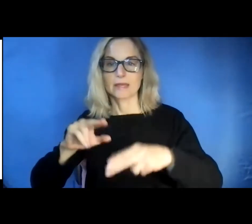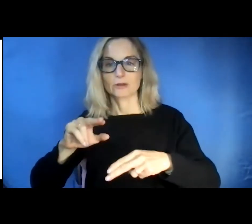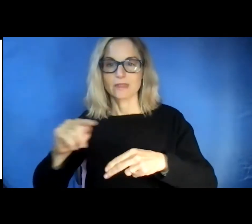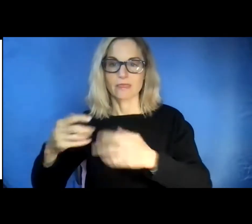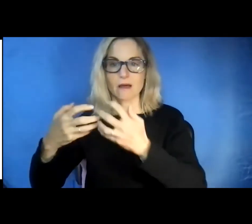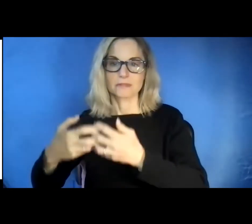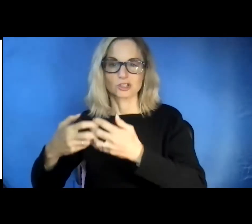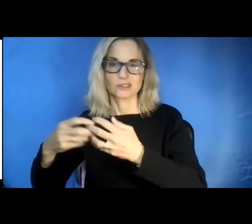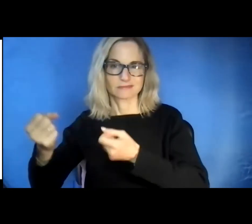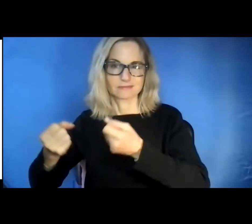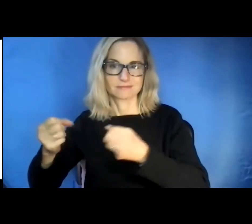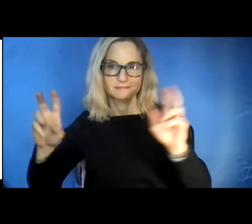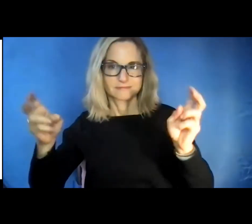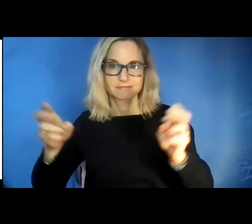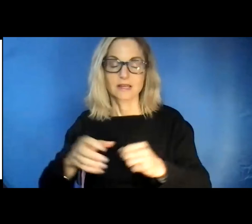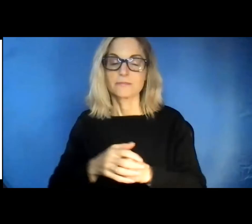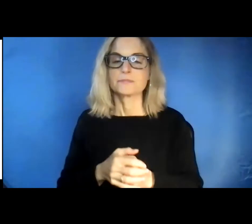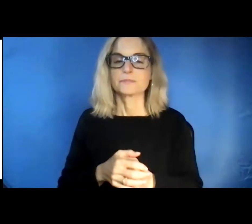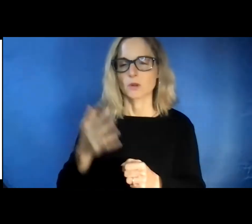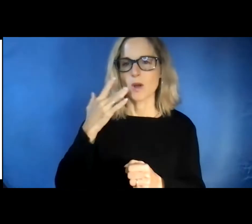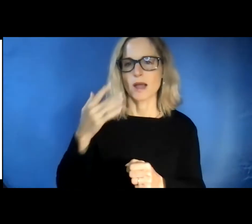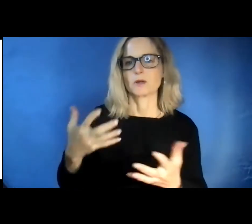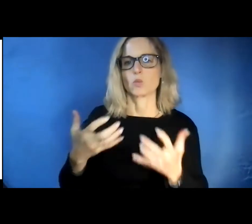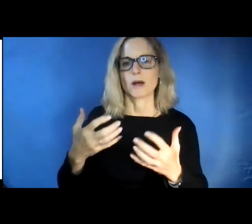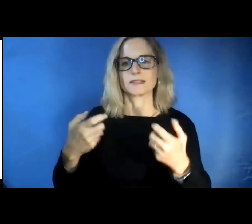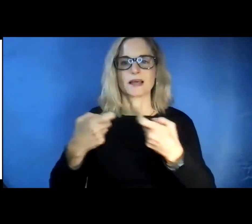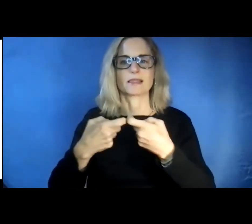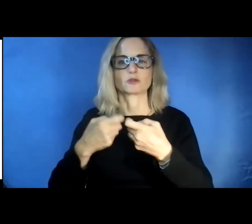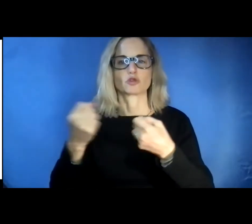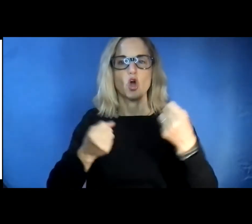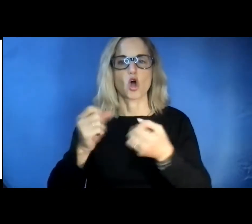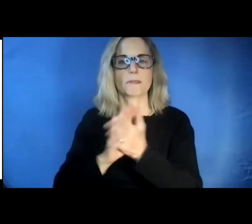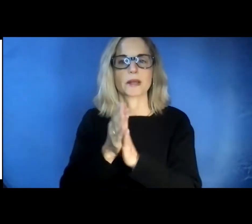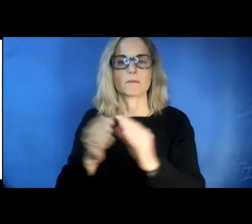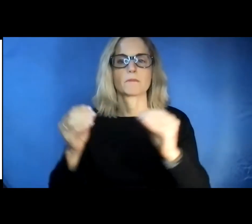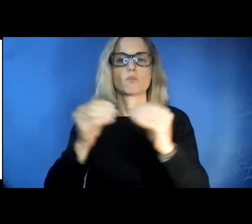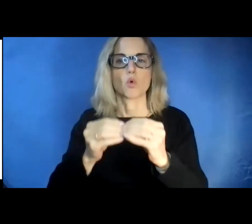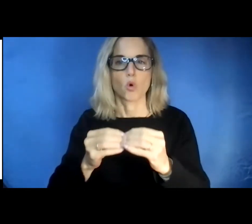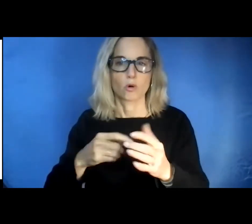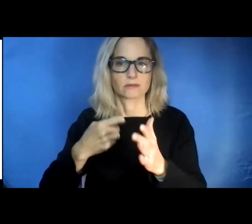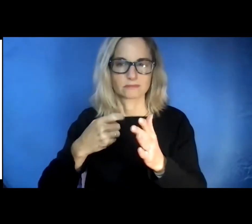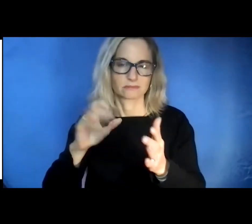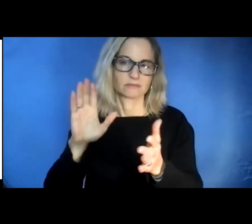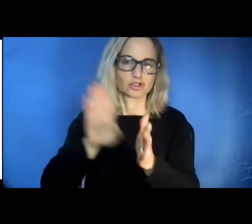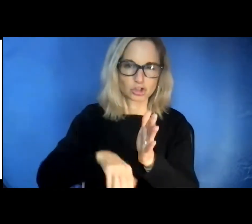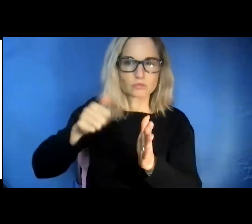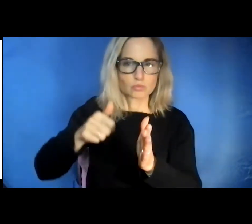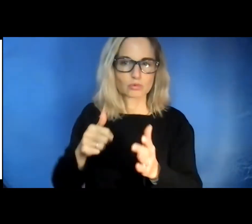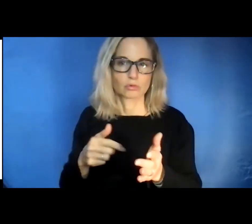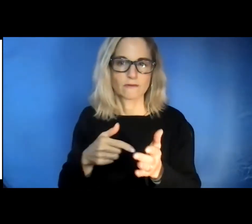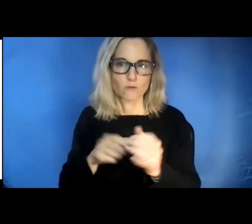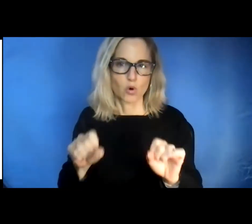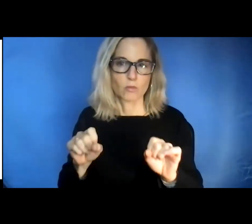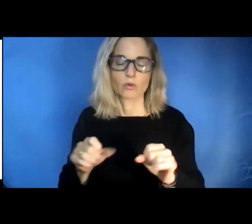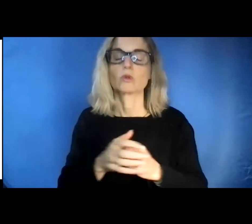his master plan to make electric cars more affordable. It's planning to do that by mass producing its own batteries. Tesla says it currently